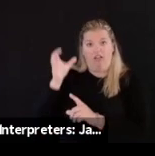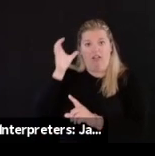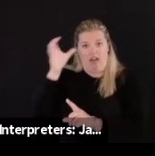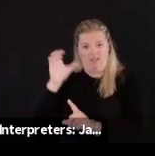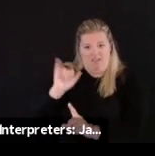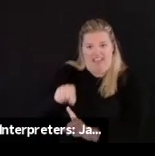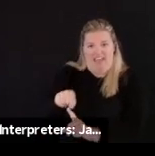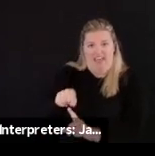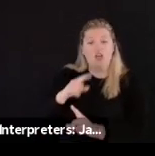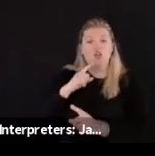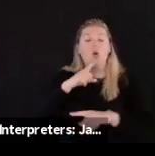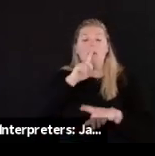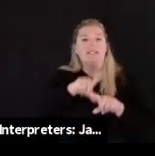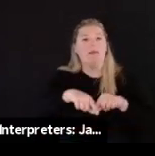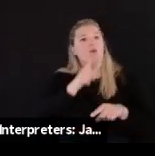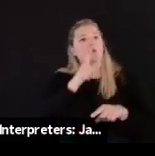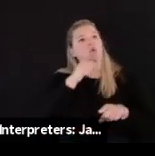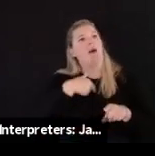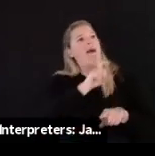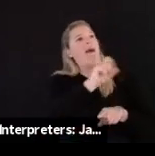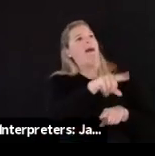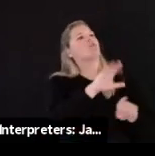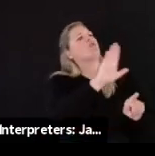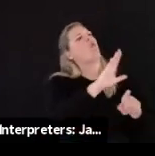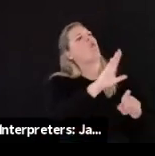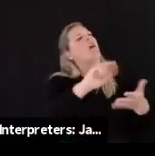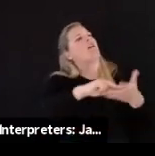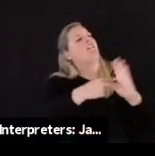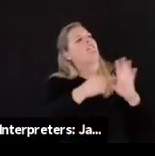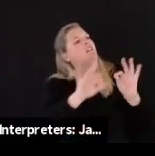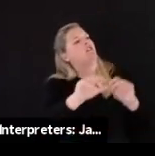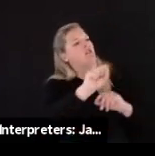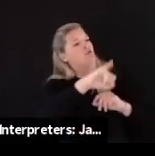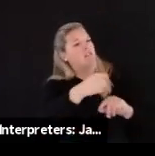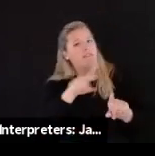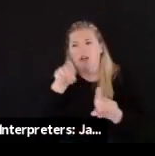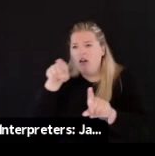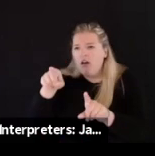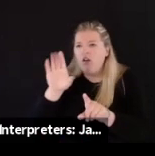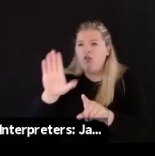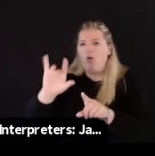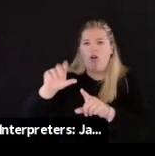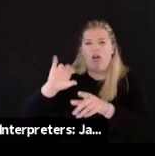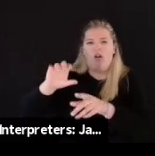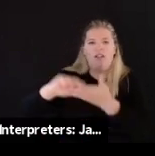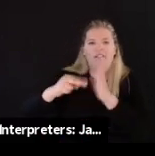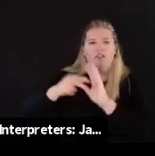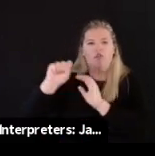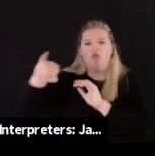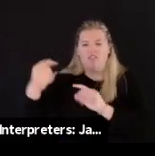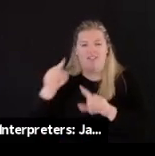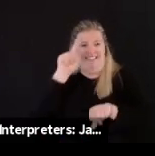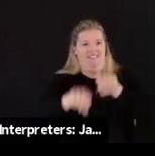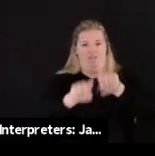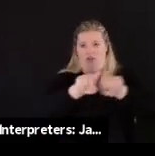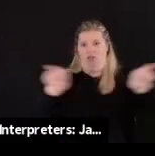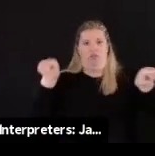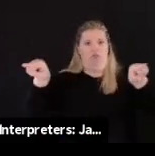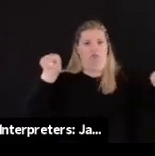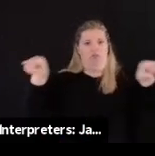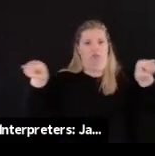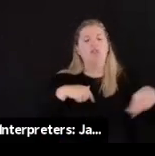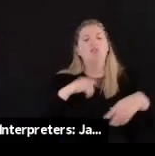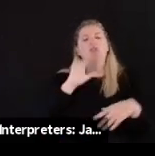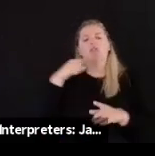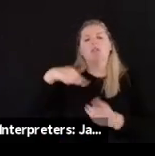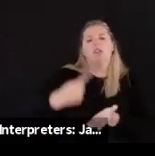who you're asking, they'll define social justice differently. So in order to guide us in our conversation today, I want to ground us